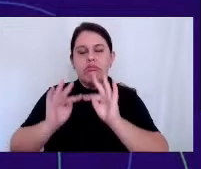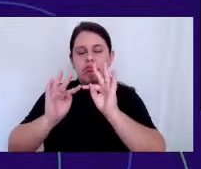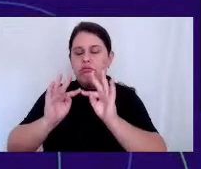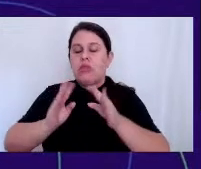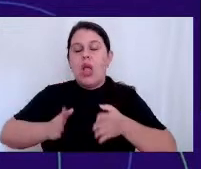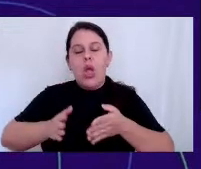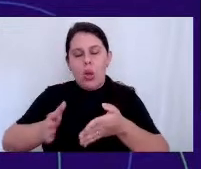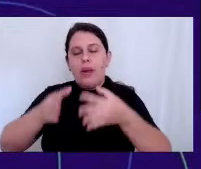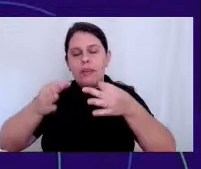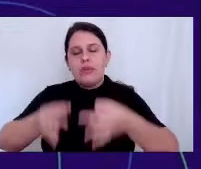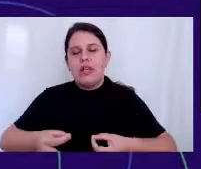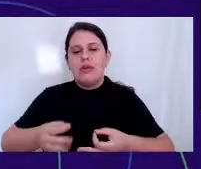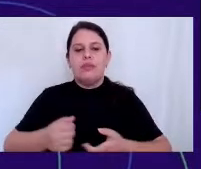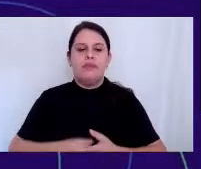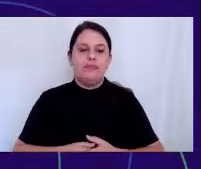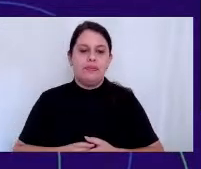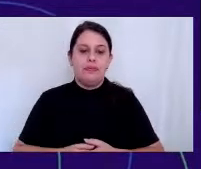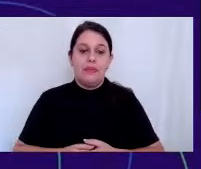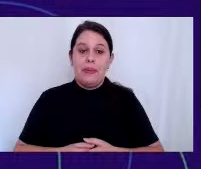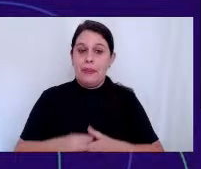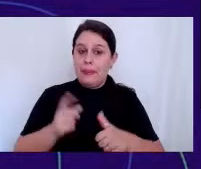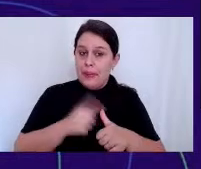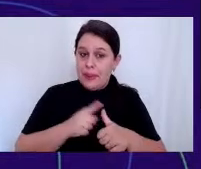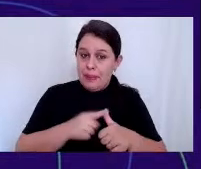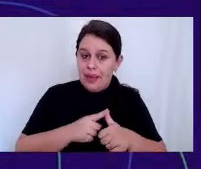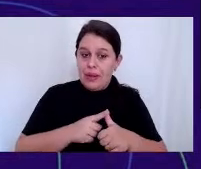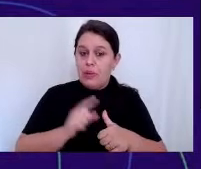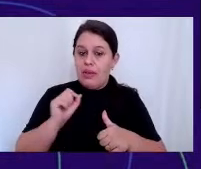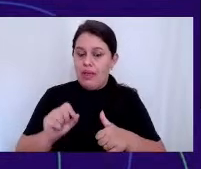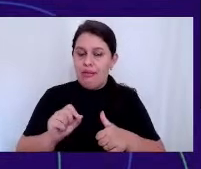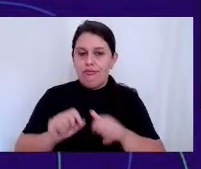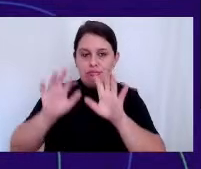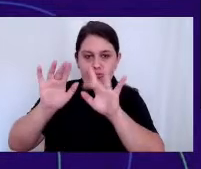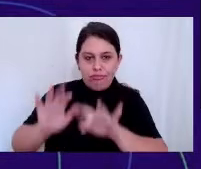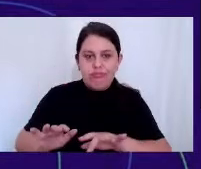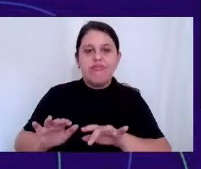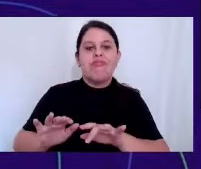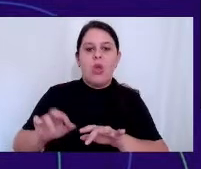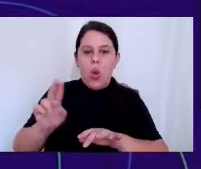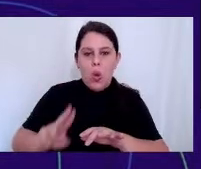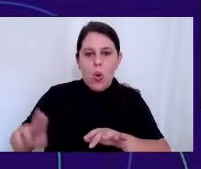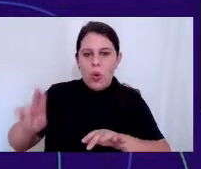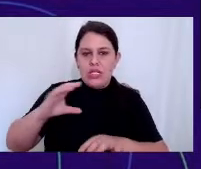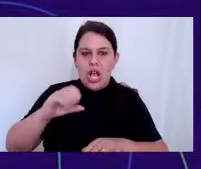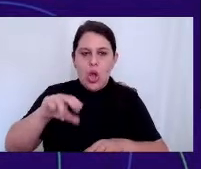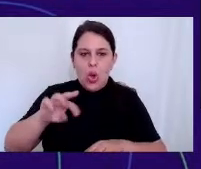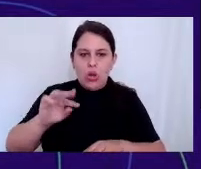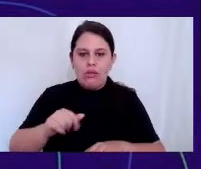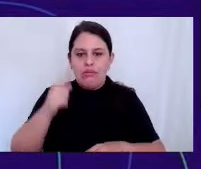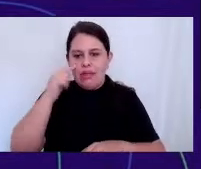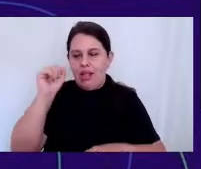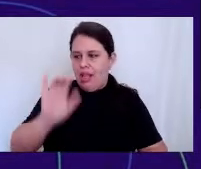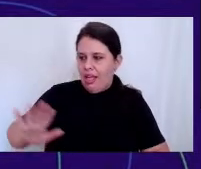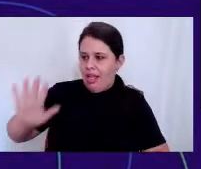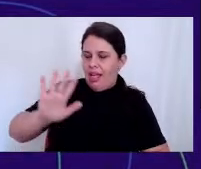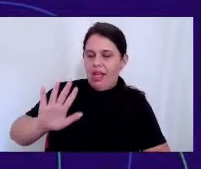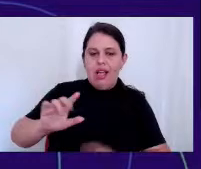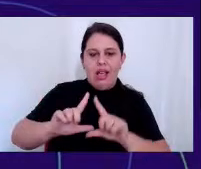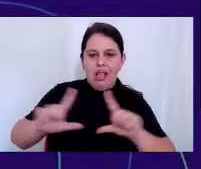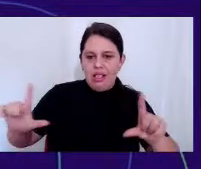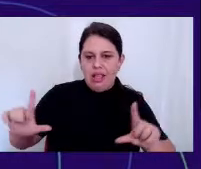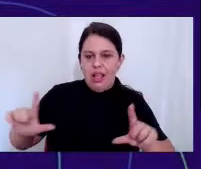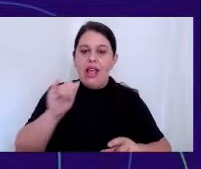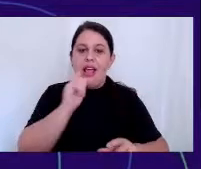account. And so you'll see in the picture on the screen some examples of apps that you can download that